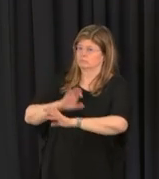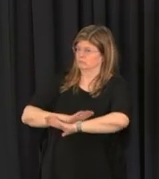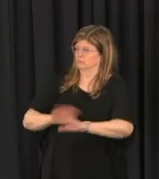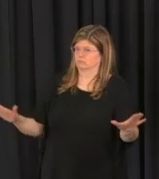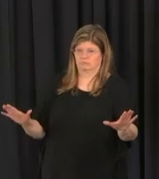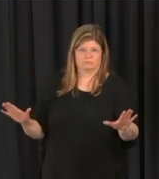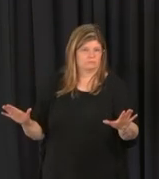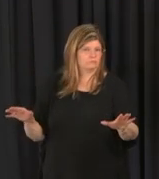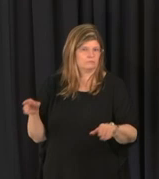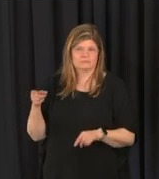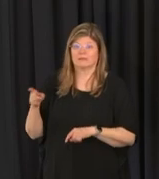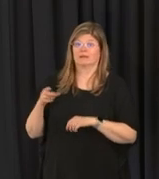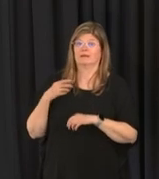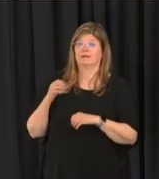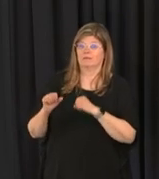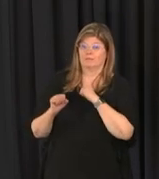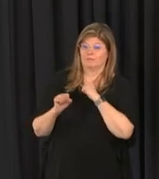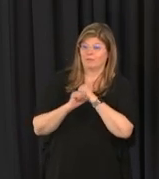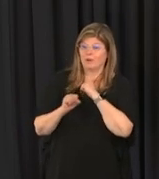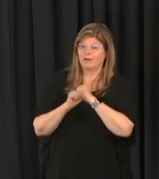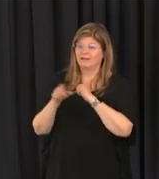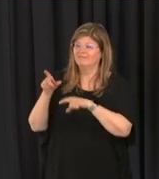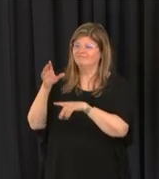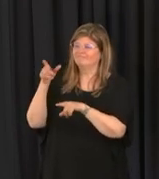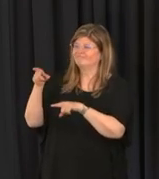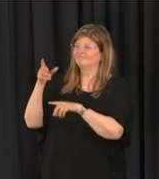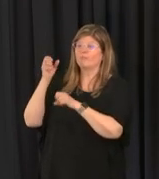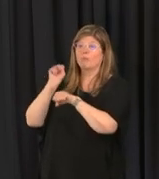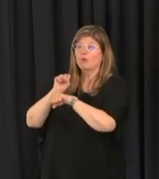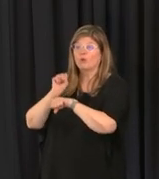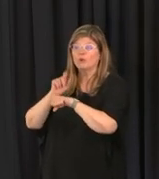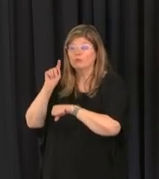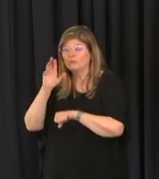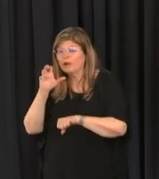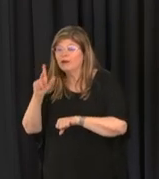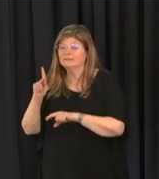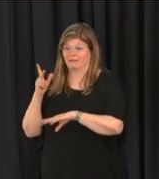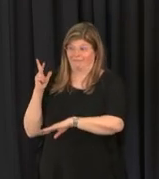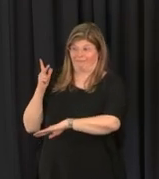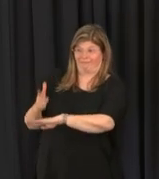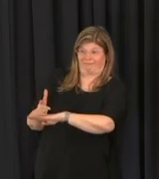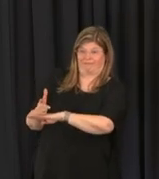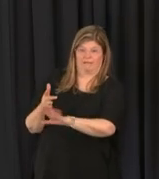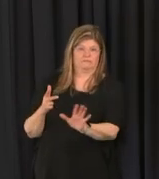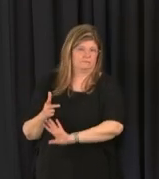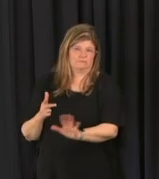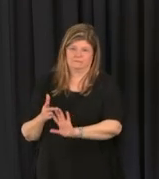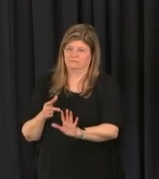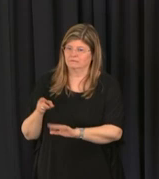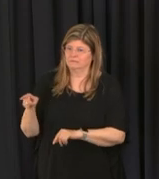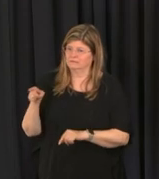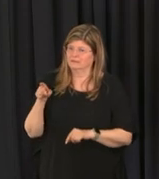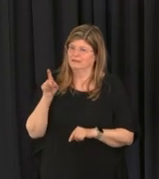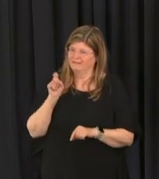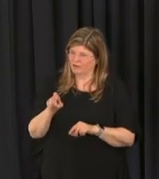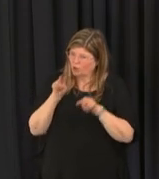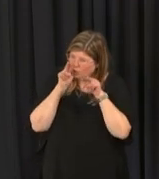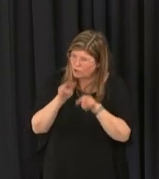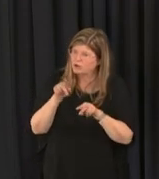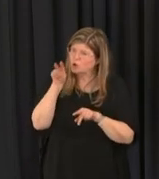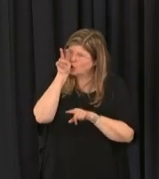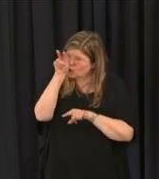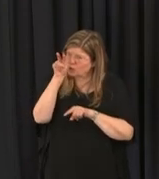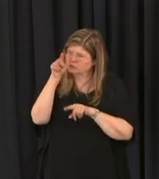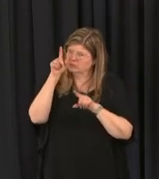park in non-commercial vehicles illegally parked in commercial loading zones. Do not